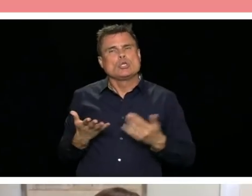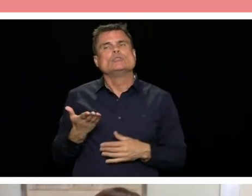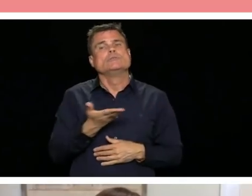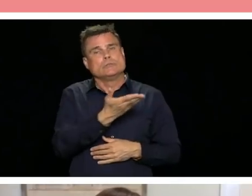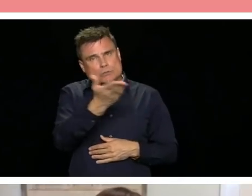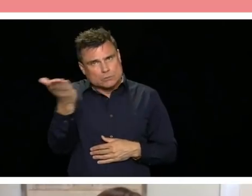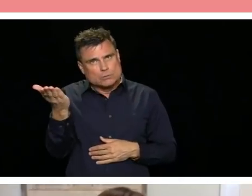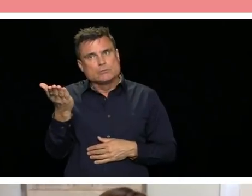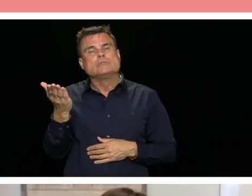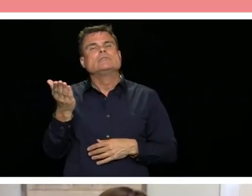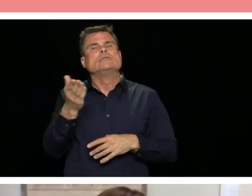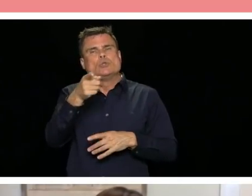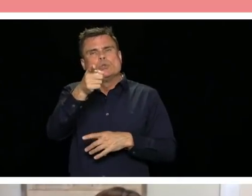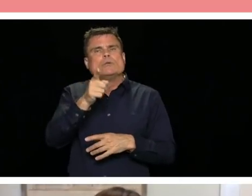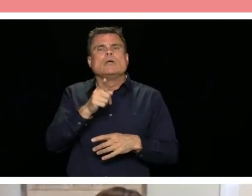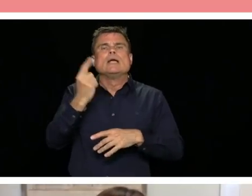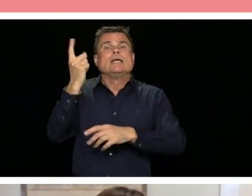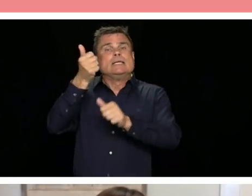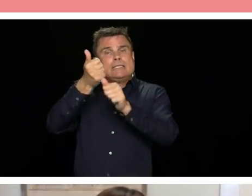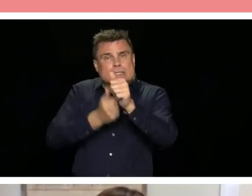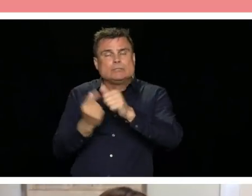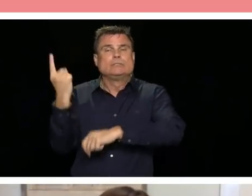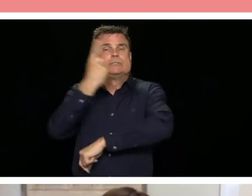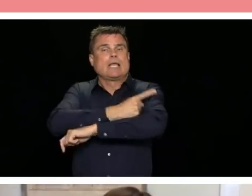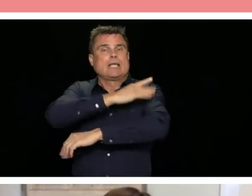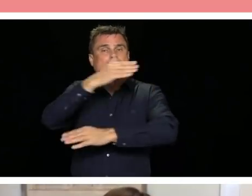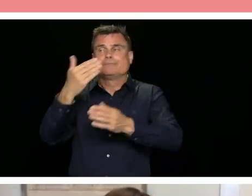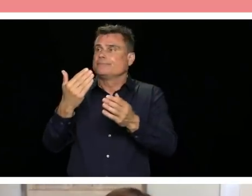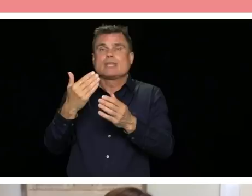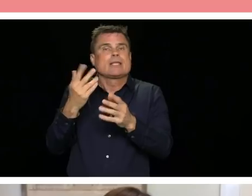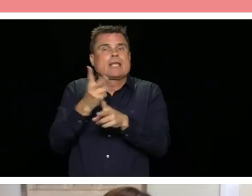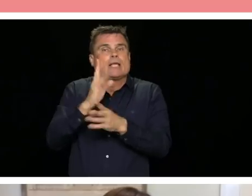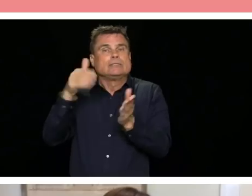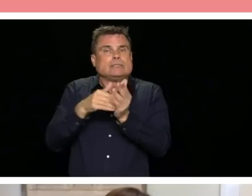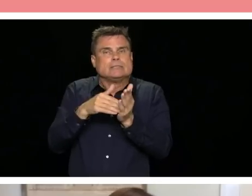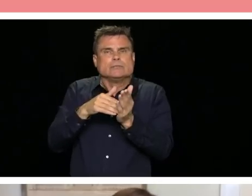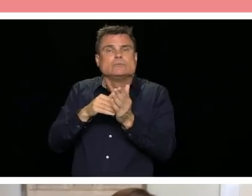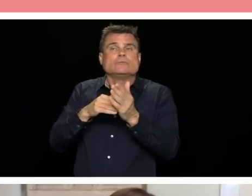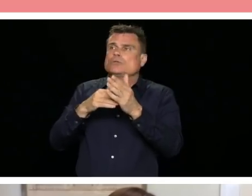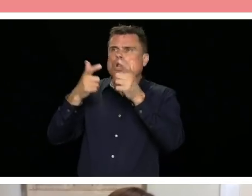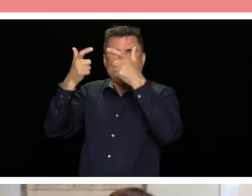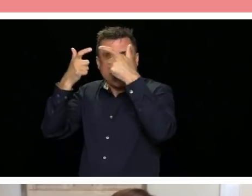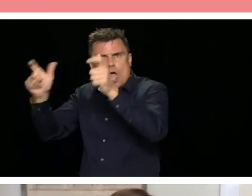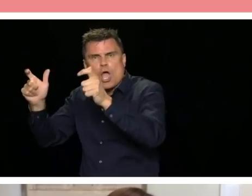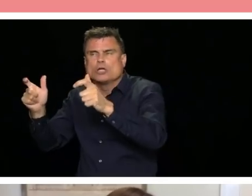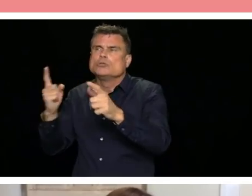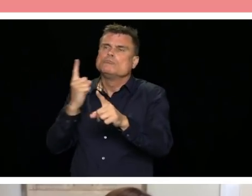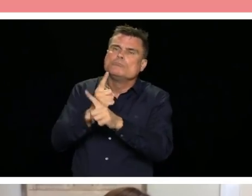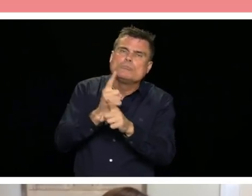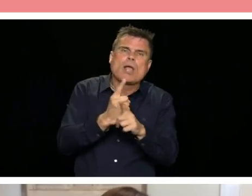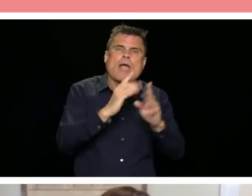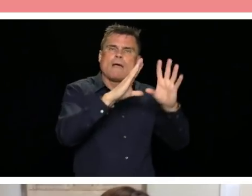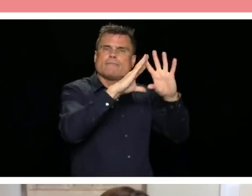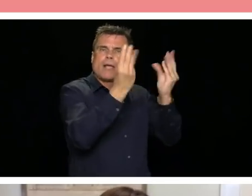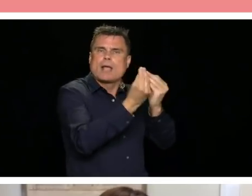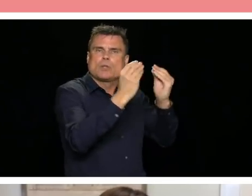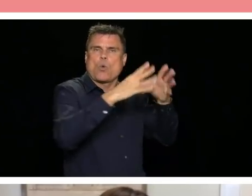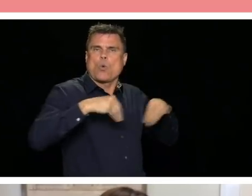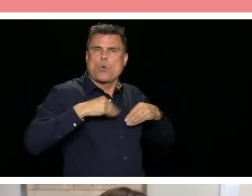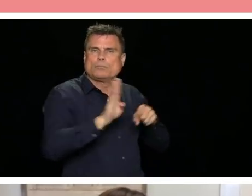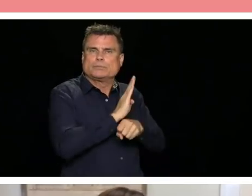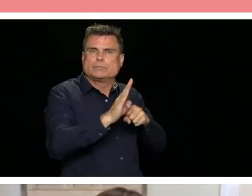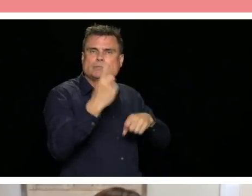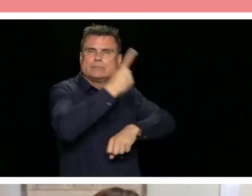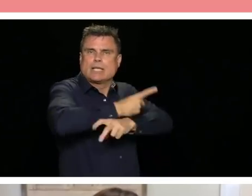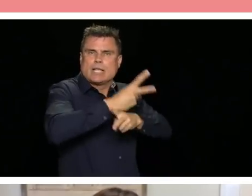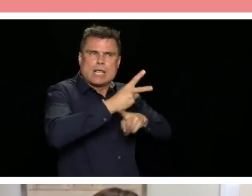public health. And for parents who are struggling to find services, if that service, their original provider, is not available, we encourage you